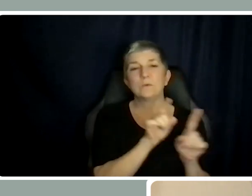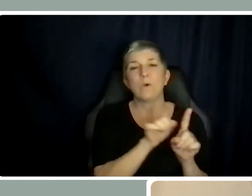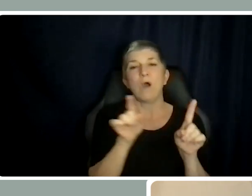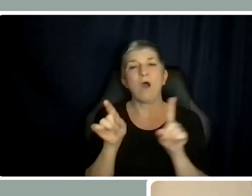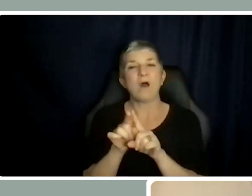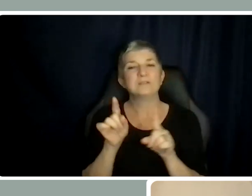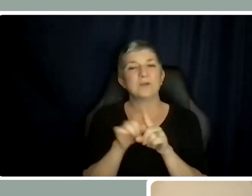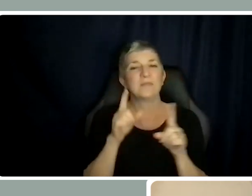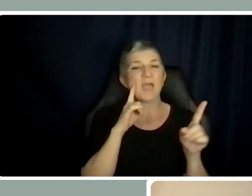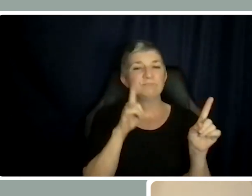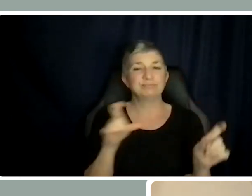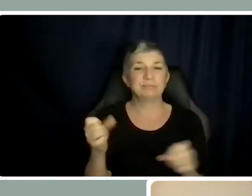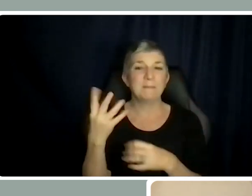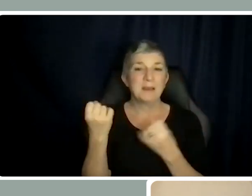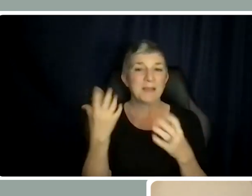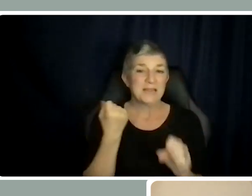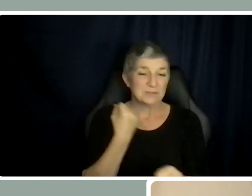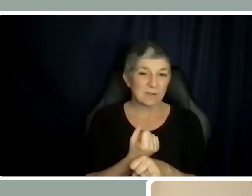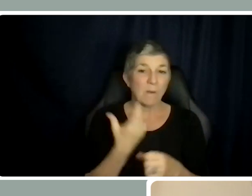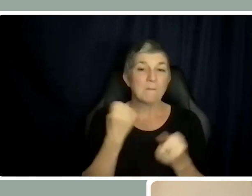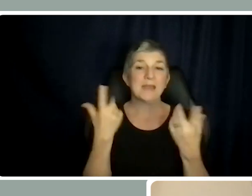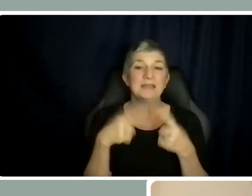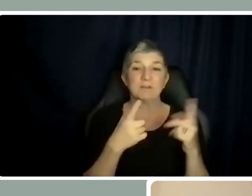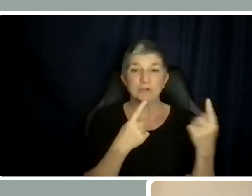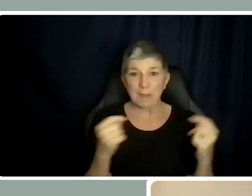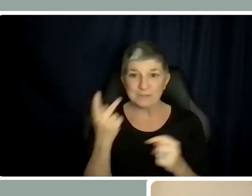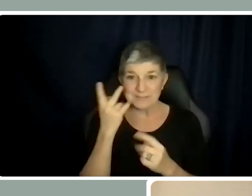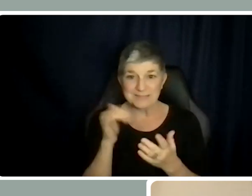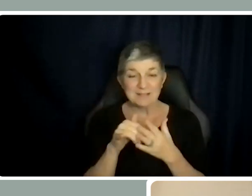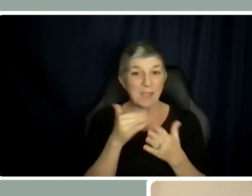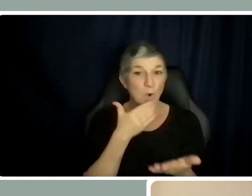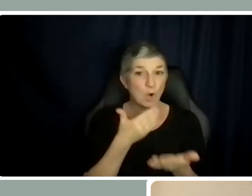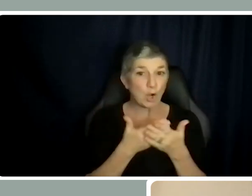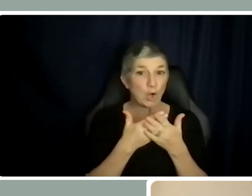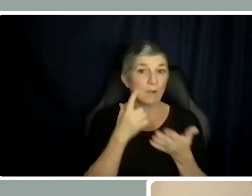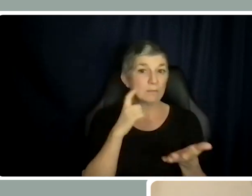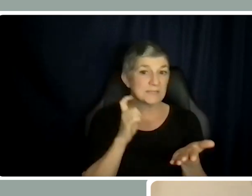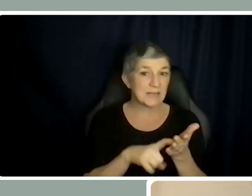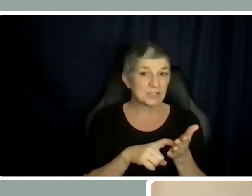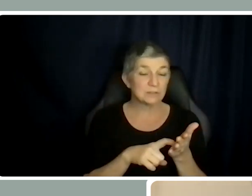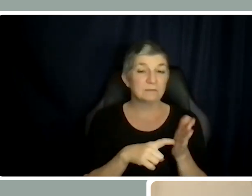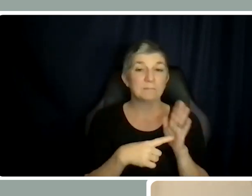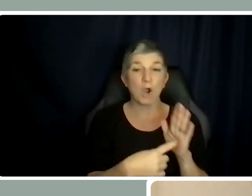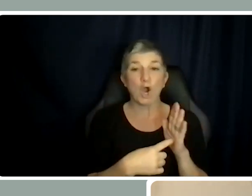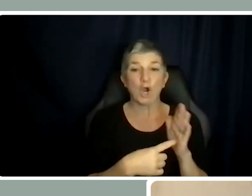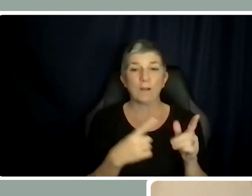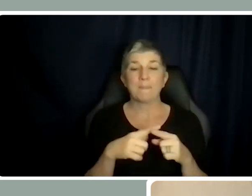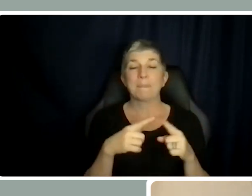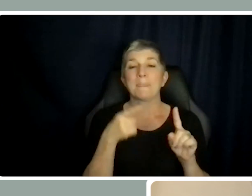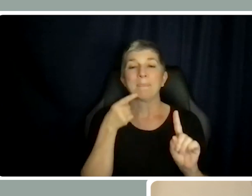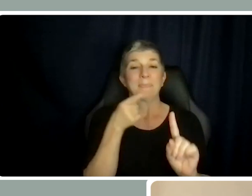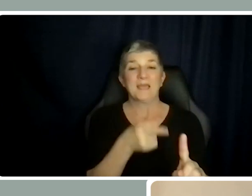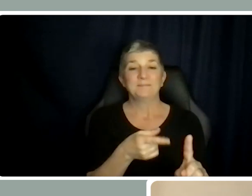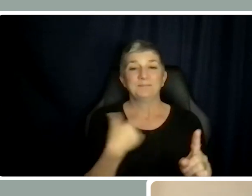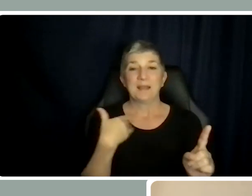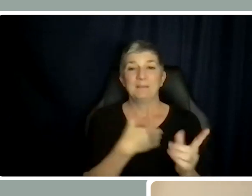10 years ago in many, many different trials to see if they were an early detection marker. And the bottom line is that in